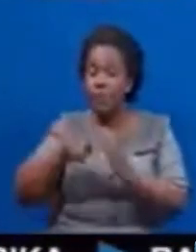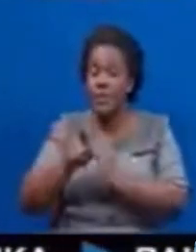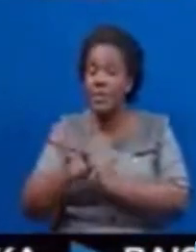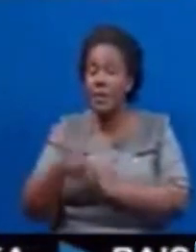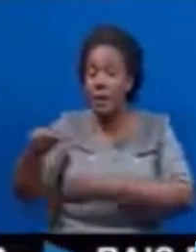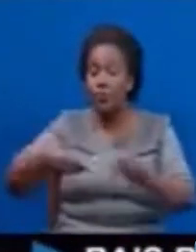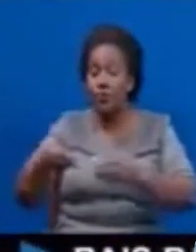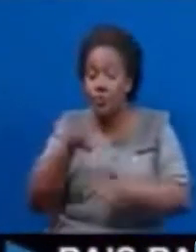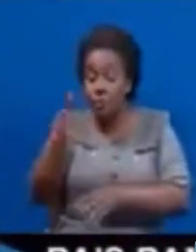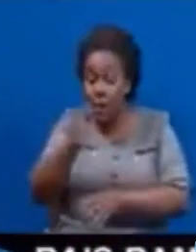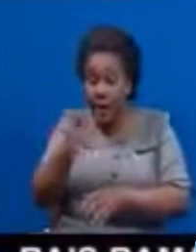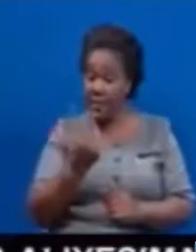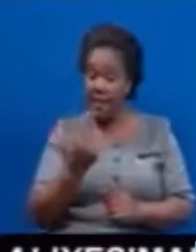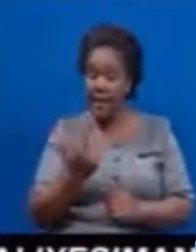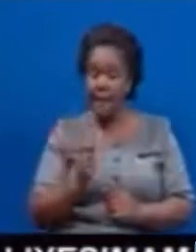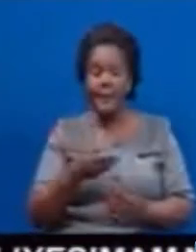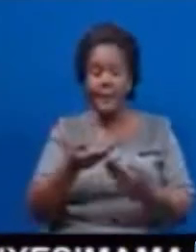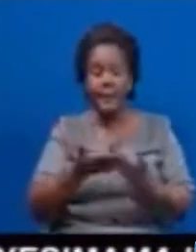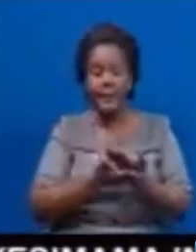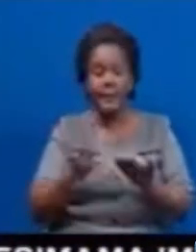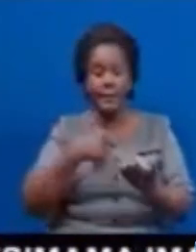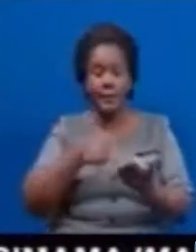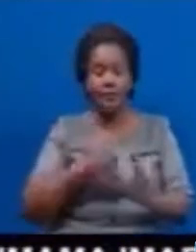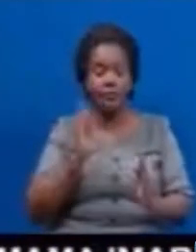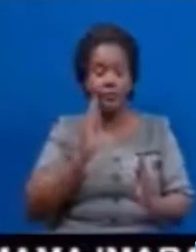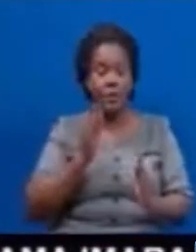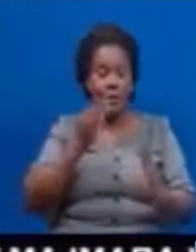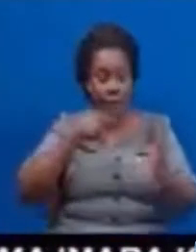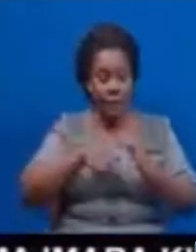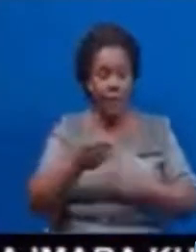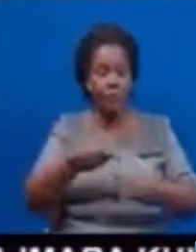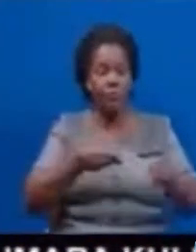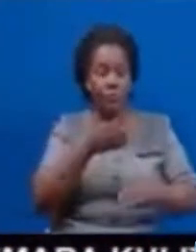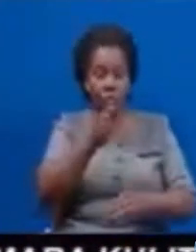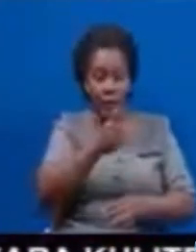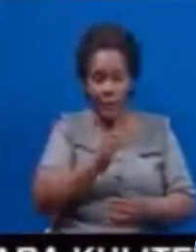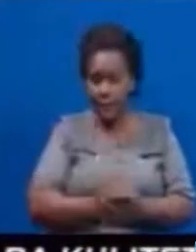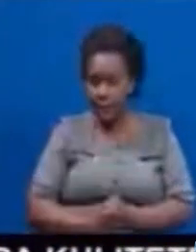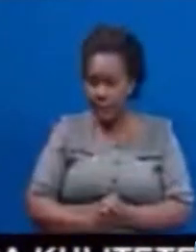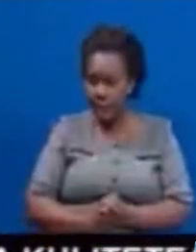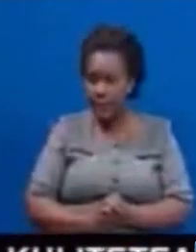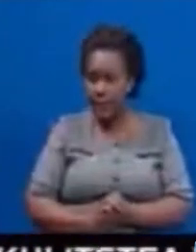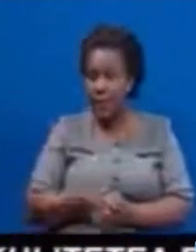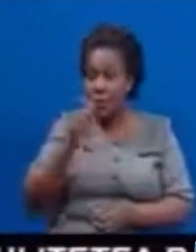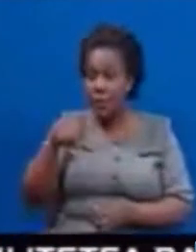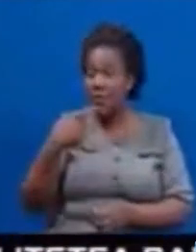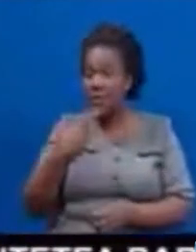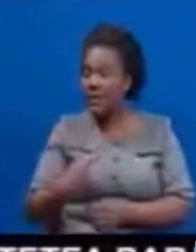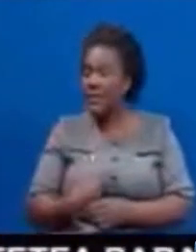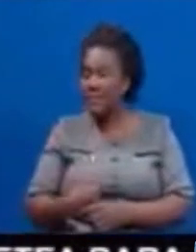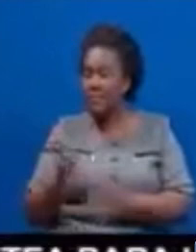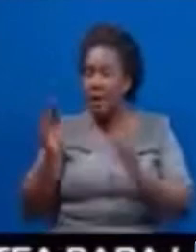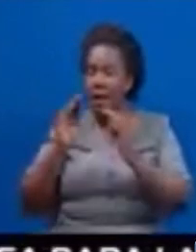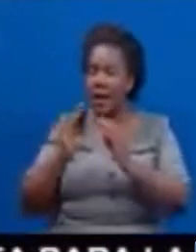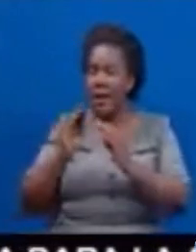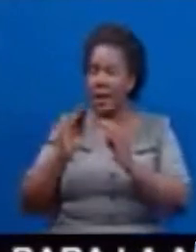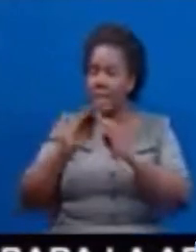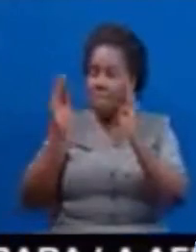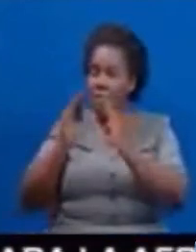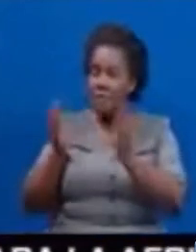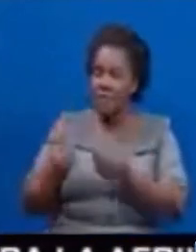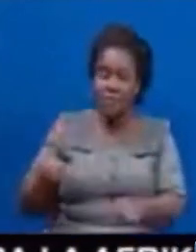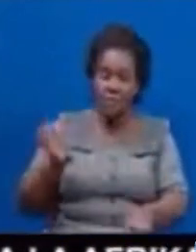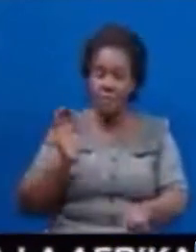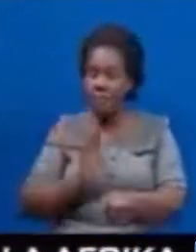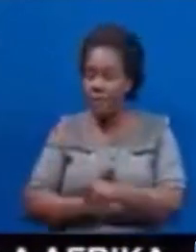they didn't see Magufuli coming. When they said infrastructural projects in Africa cannot be completed